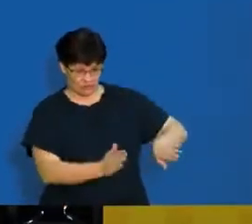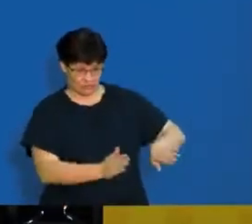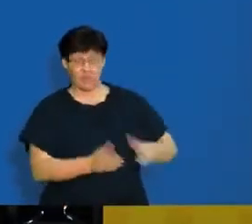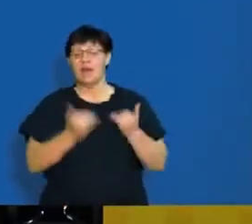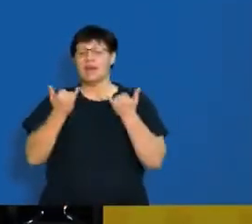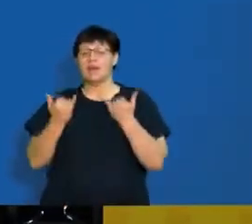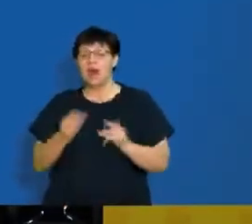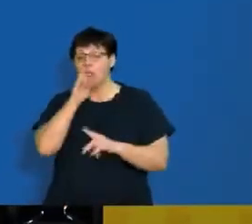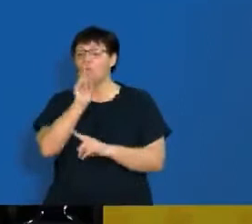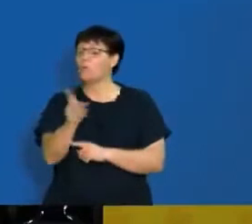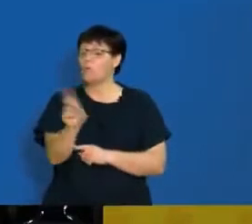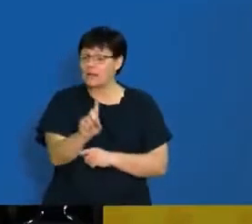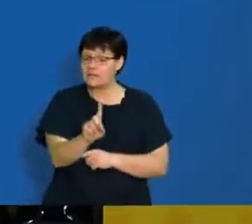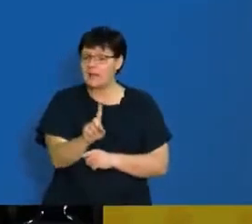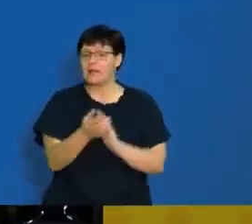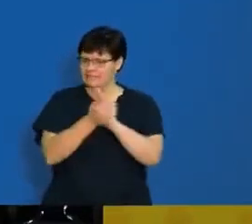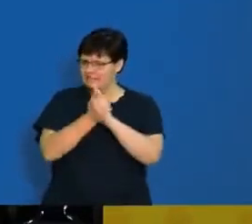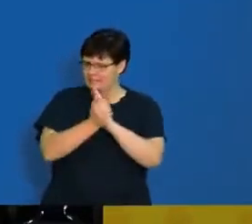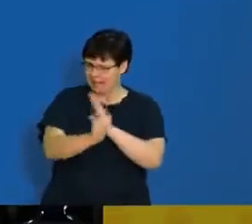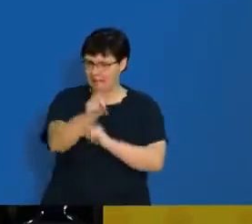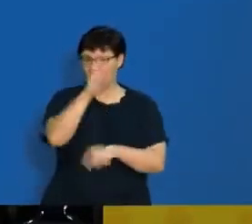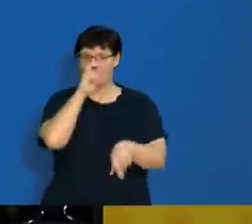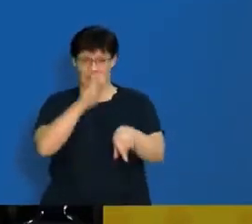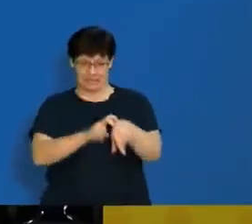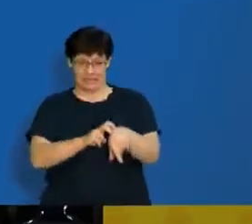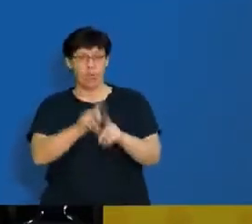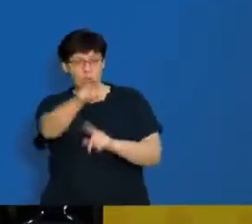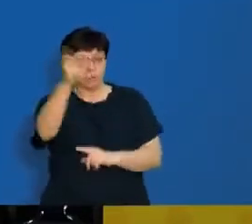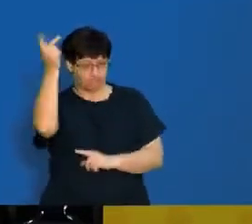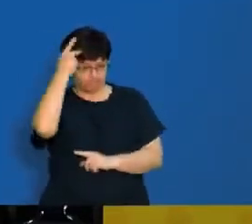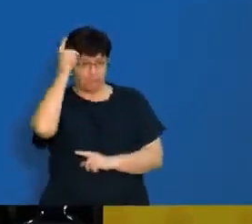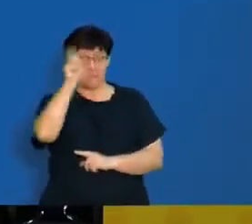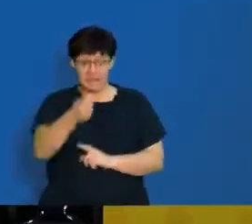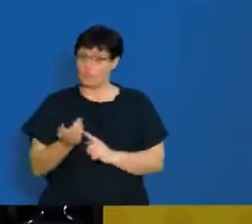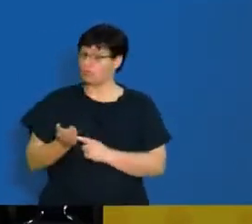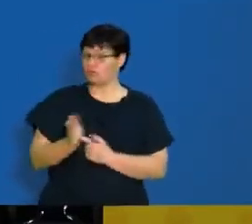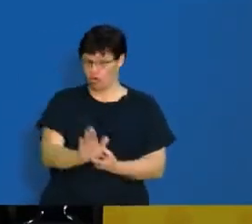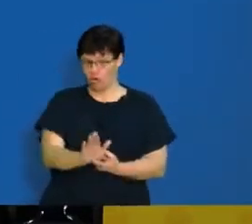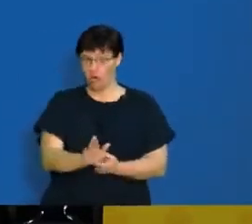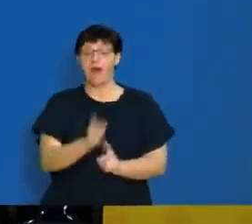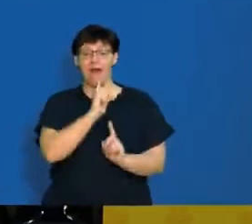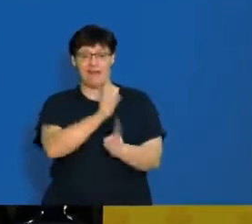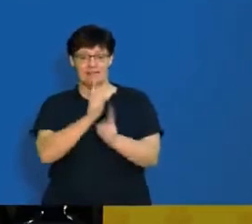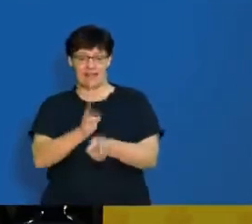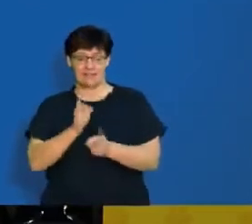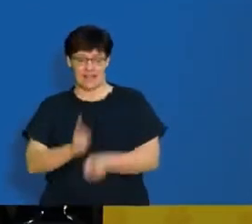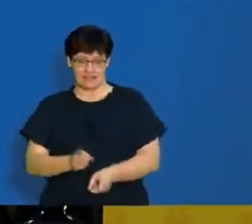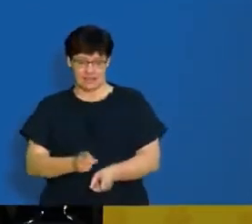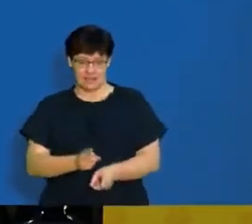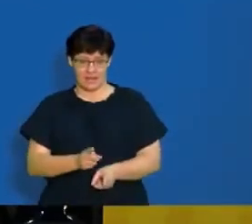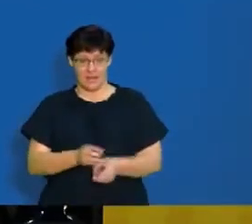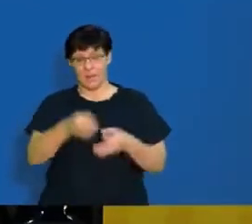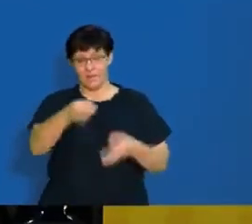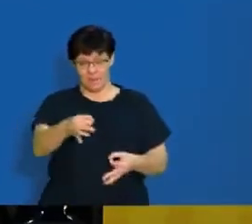to look at the specific skills that you're expected to know and demonstrate when you're answering this paper. And we are